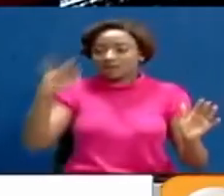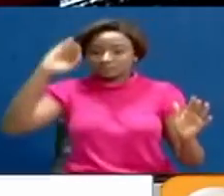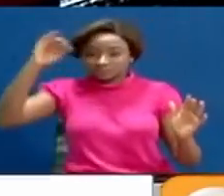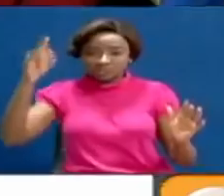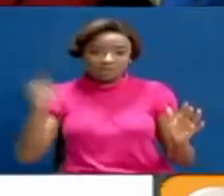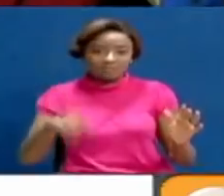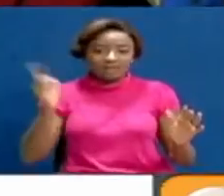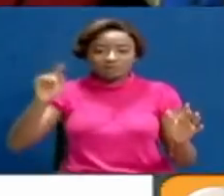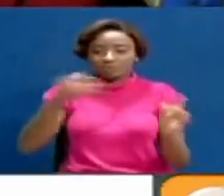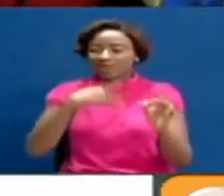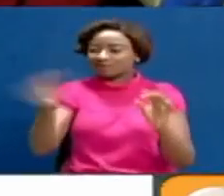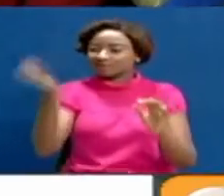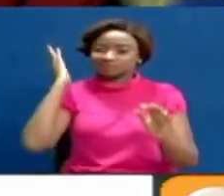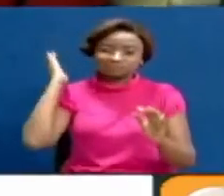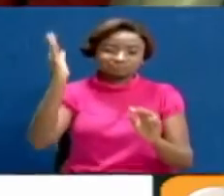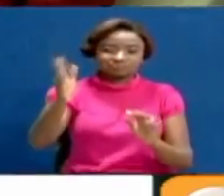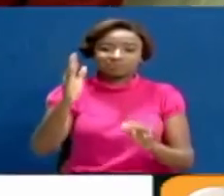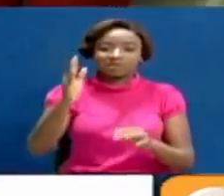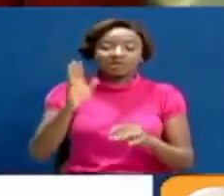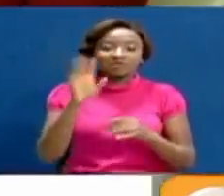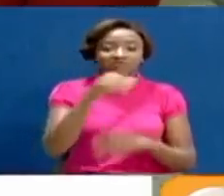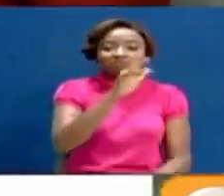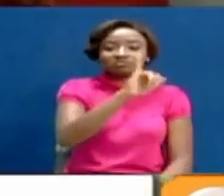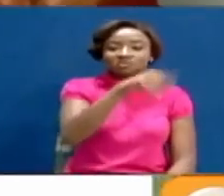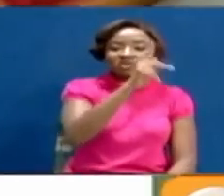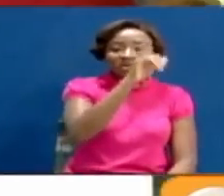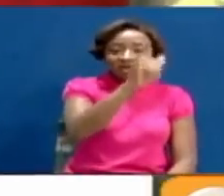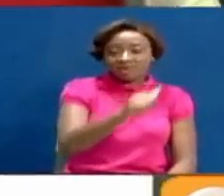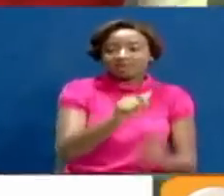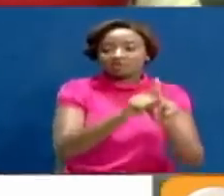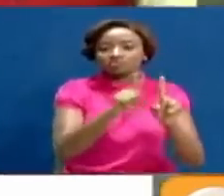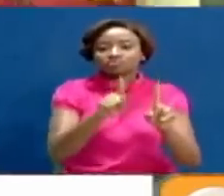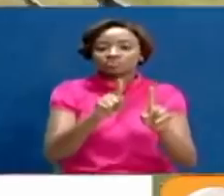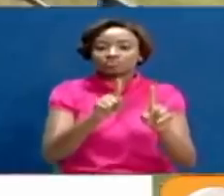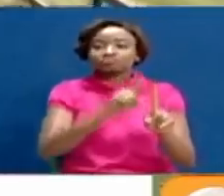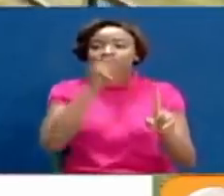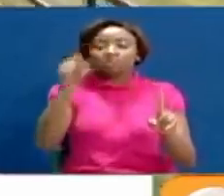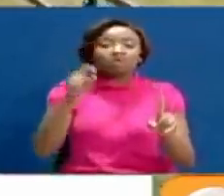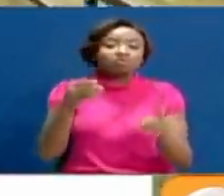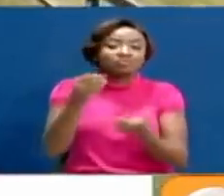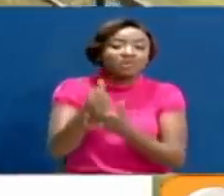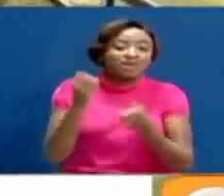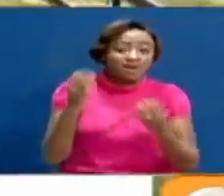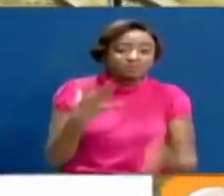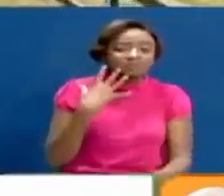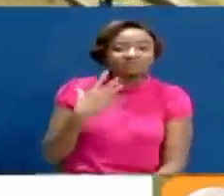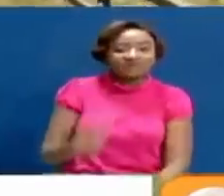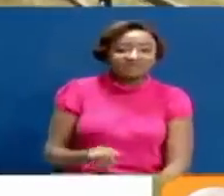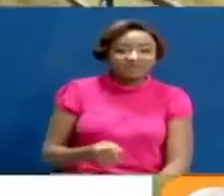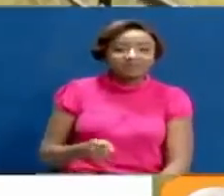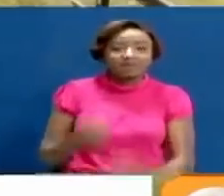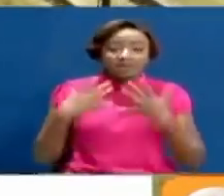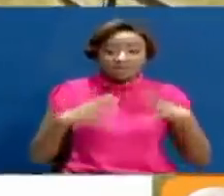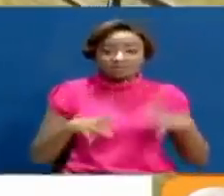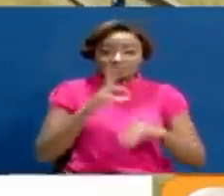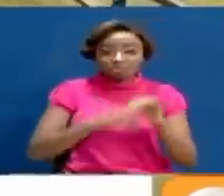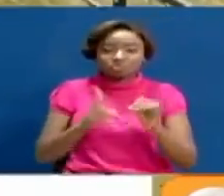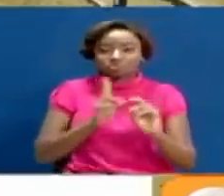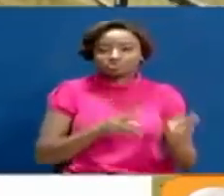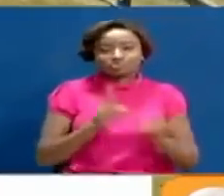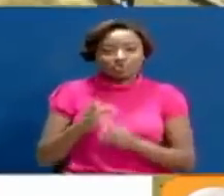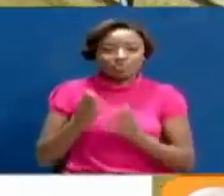For an express trip from the central station to JKIA, you will have to part with 500 shillings, while individuals who will use the